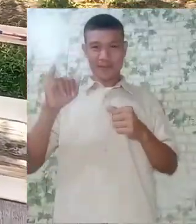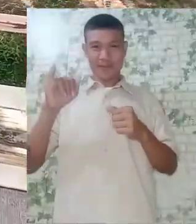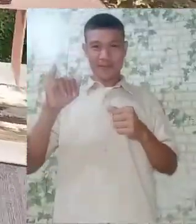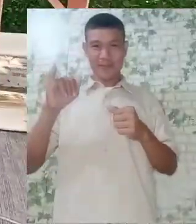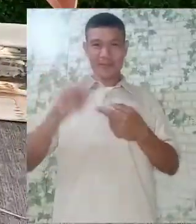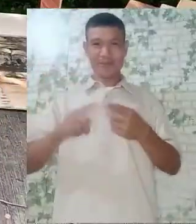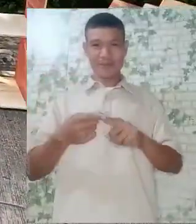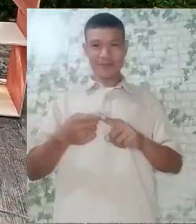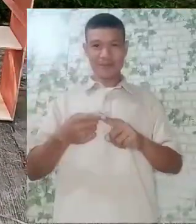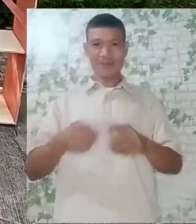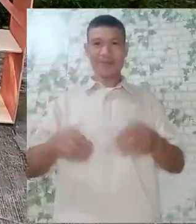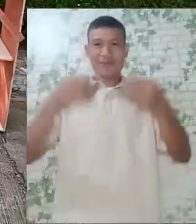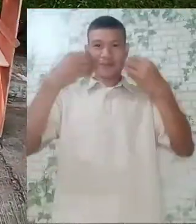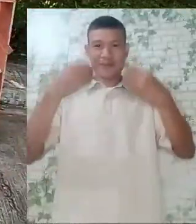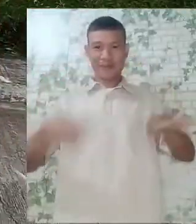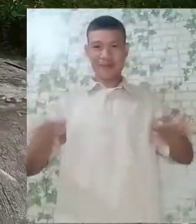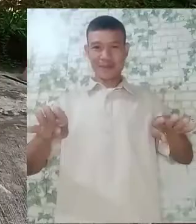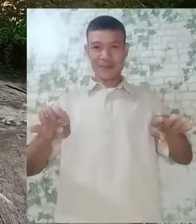I'm done.